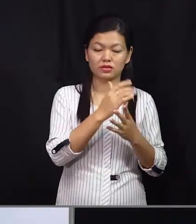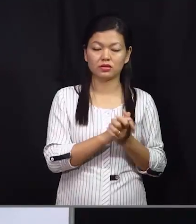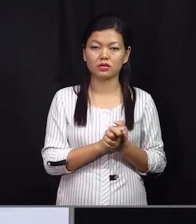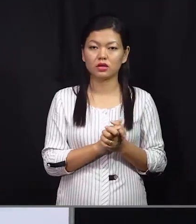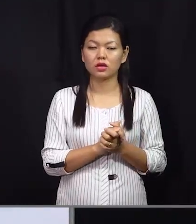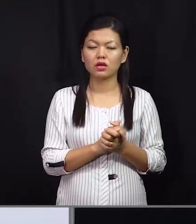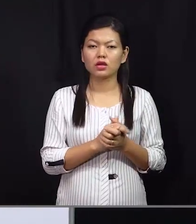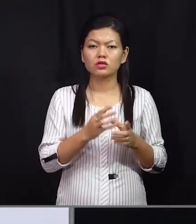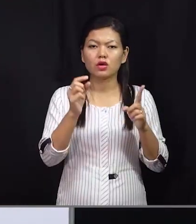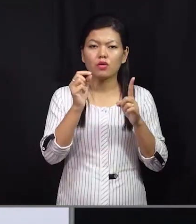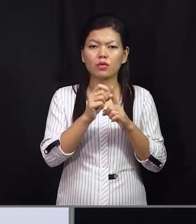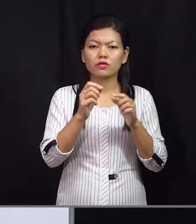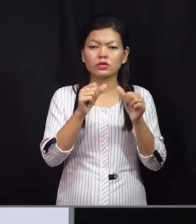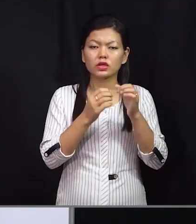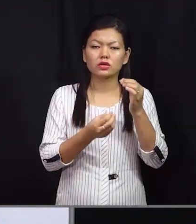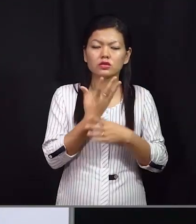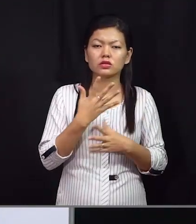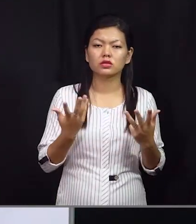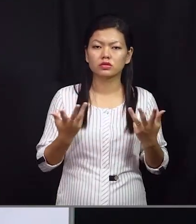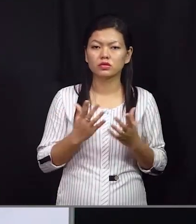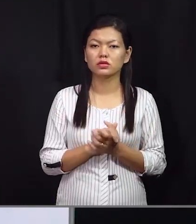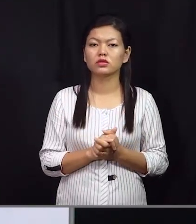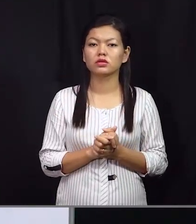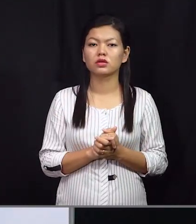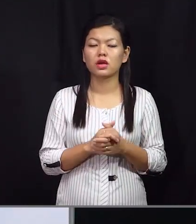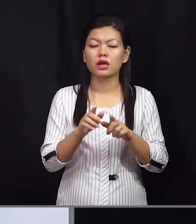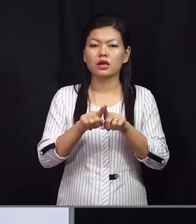is this professional association? That means what? For example,